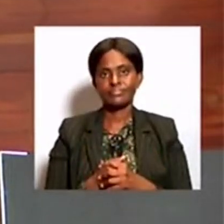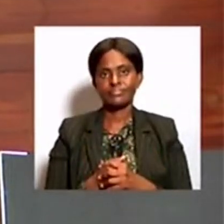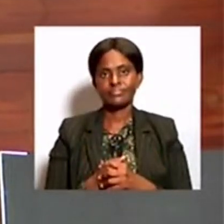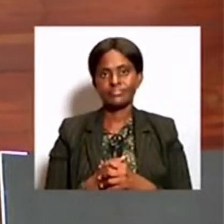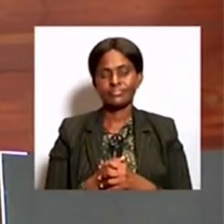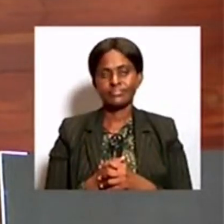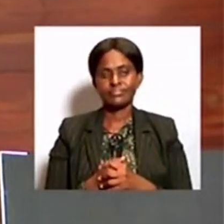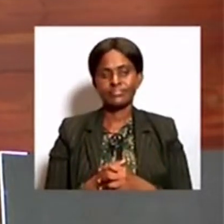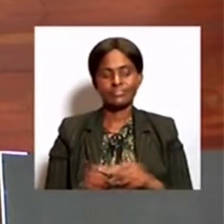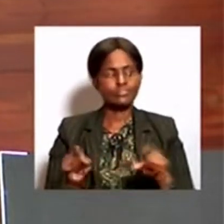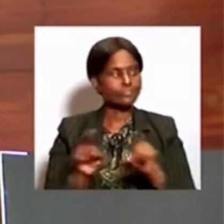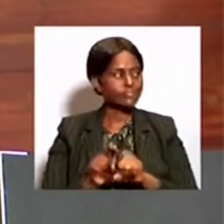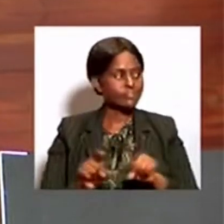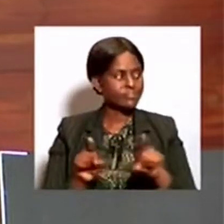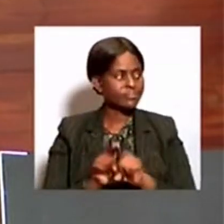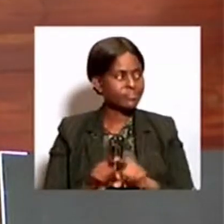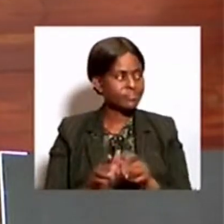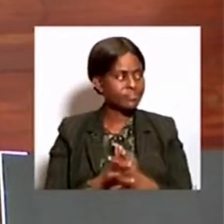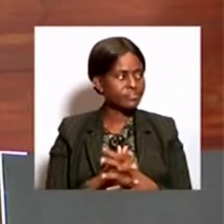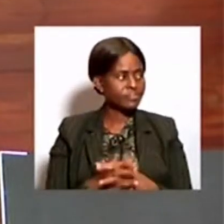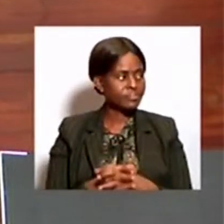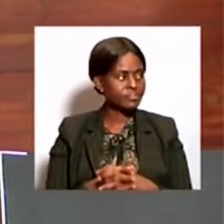sir,